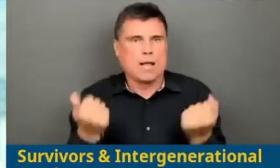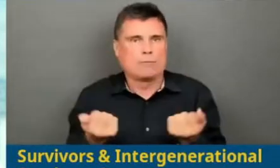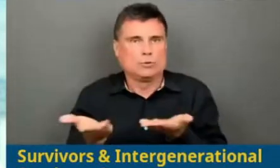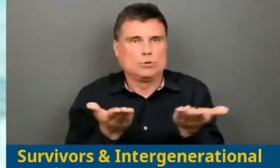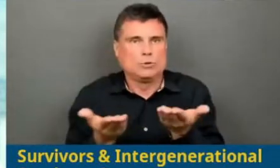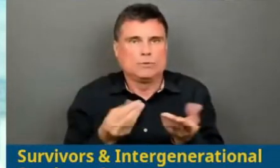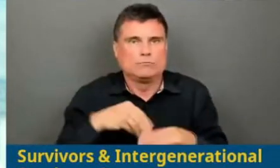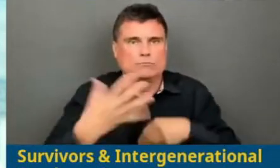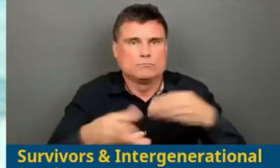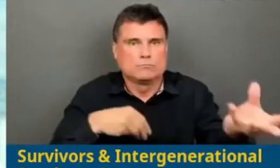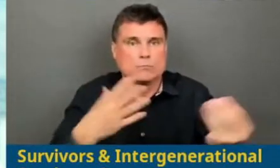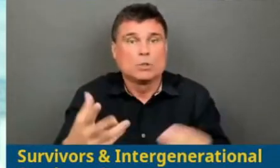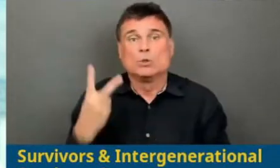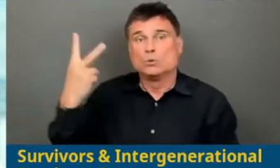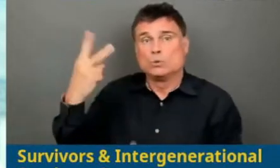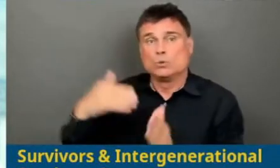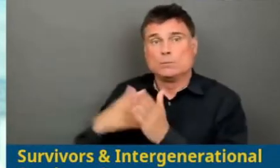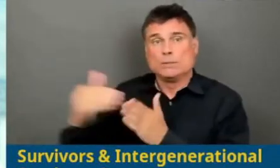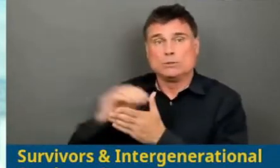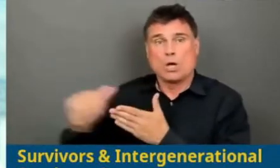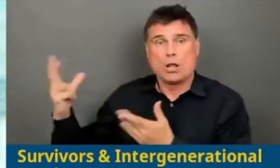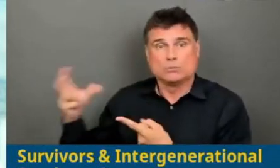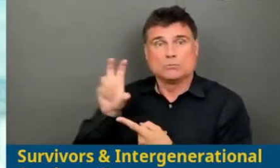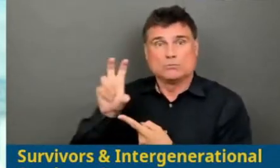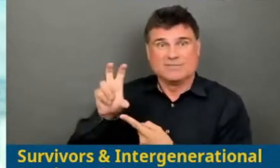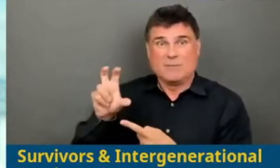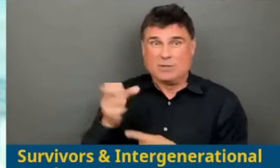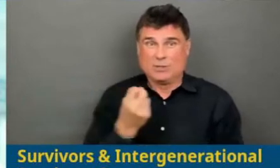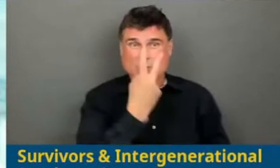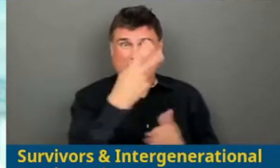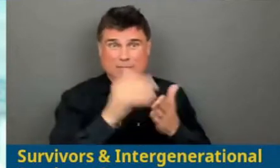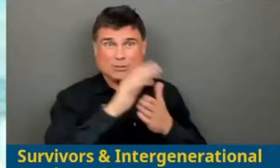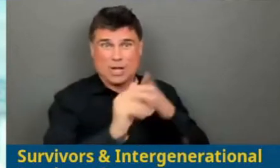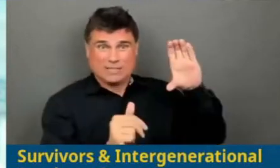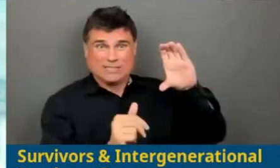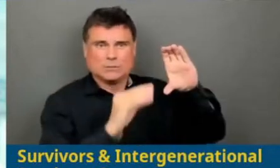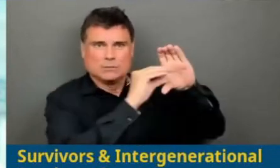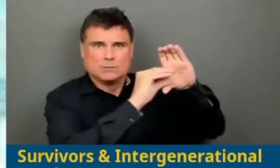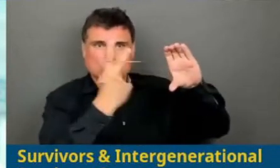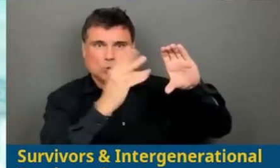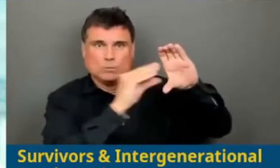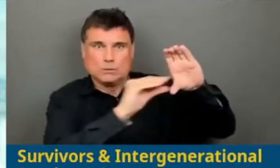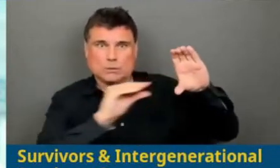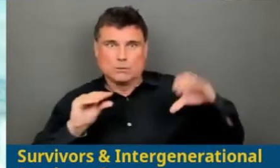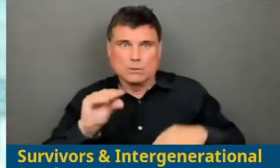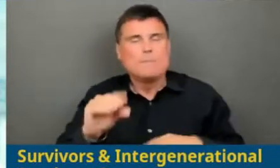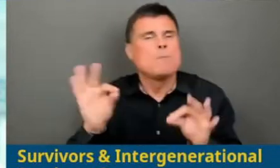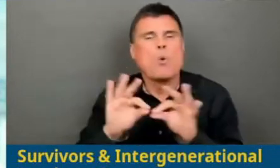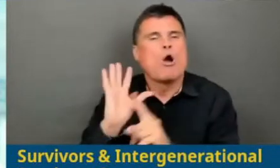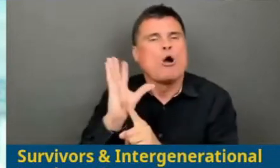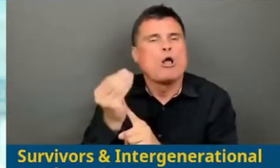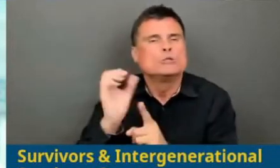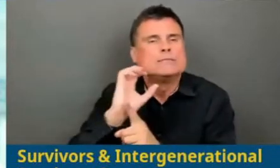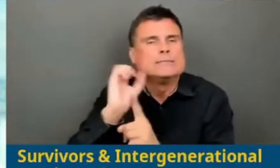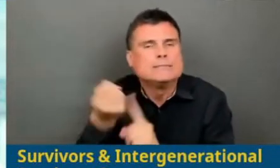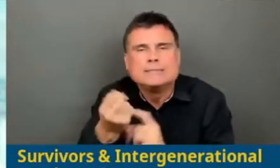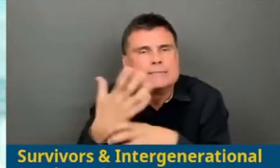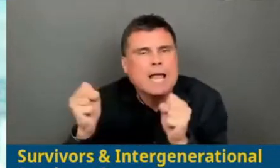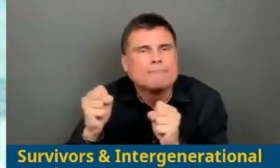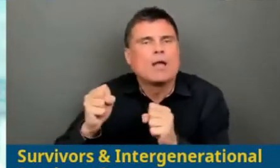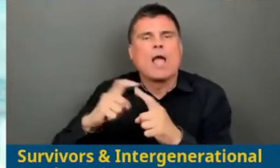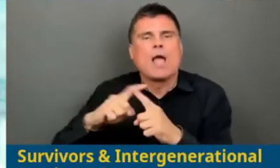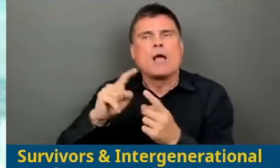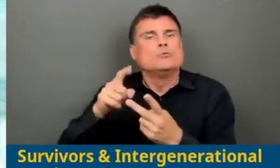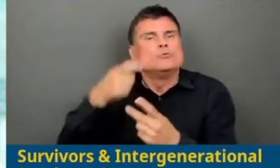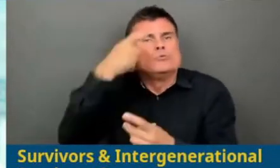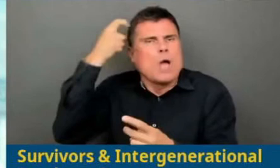fund is targeted to expand culturally safe, trauma-informed services and supports, crisis lines,